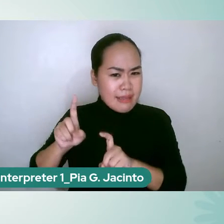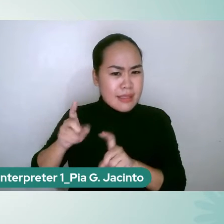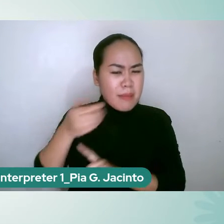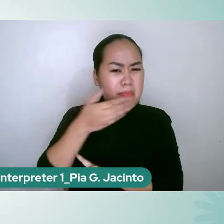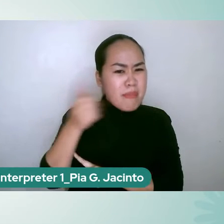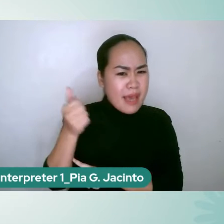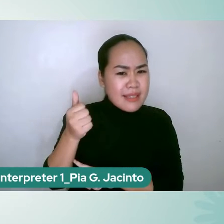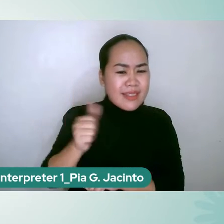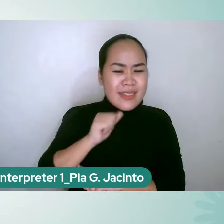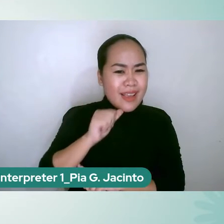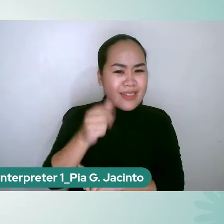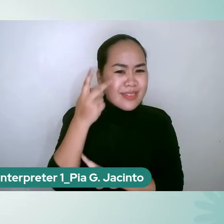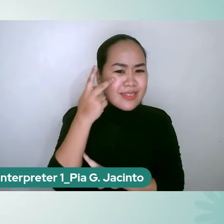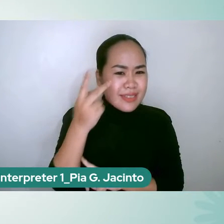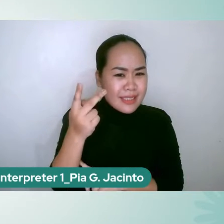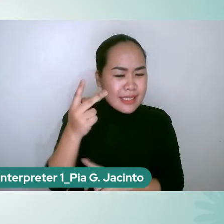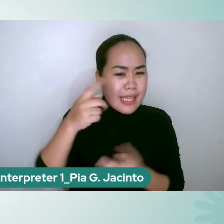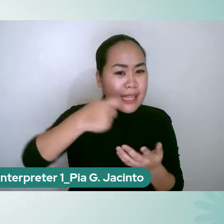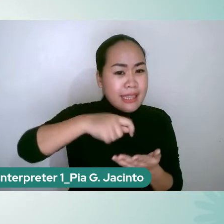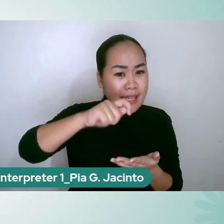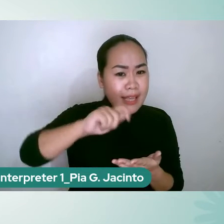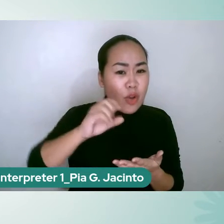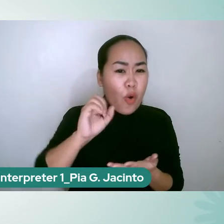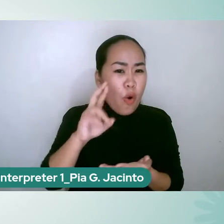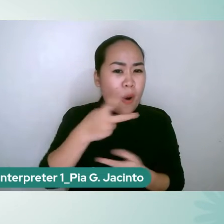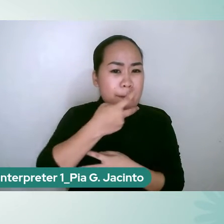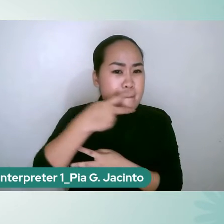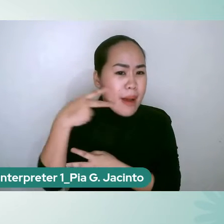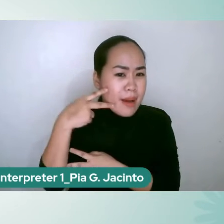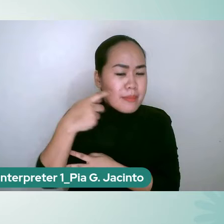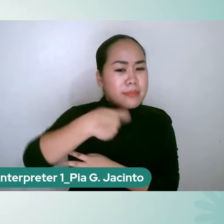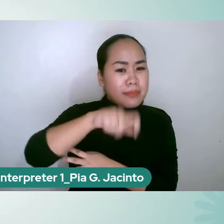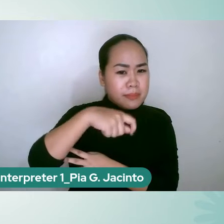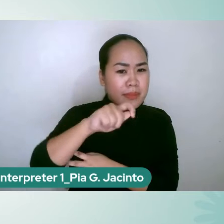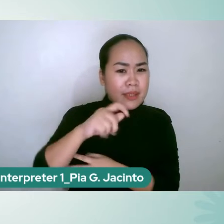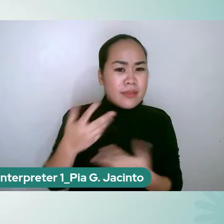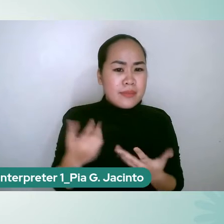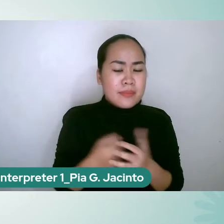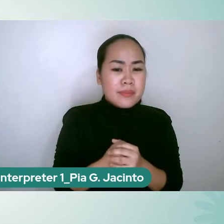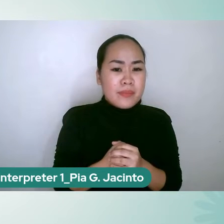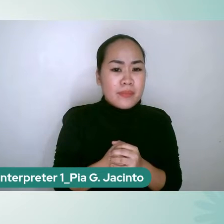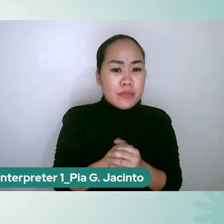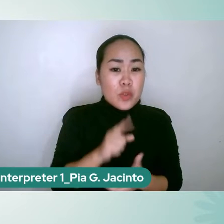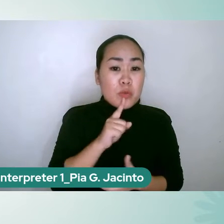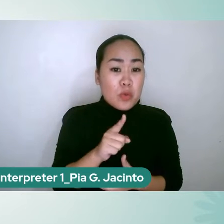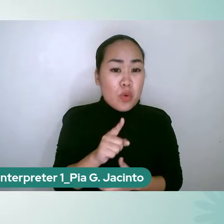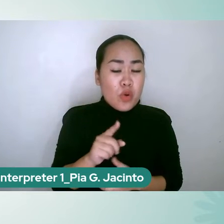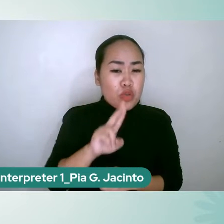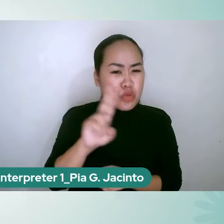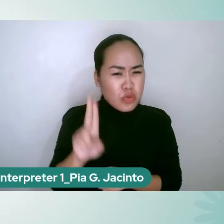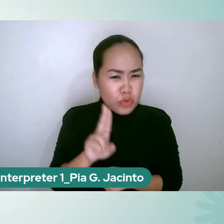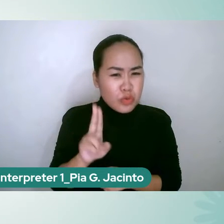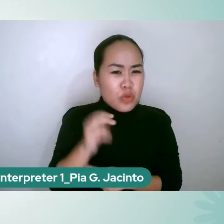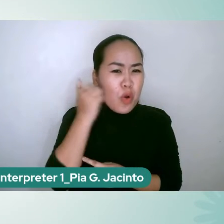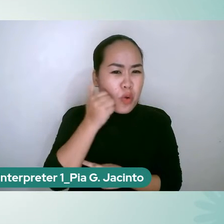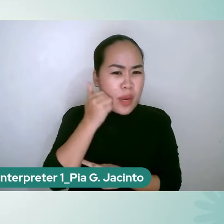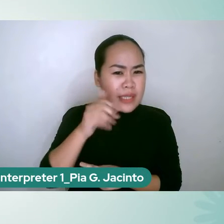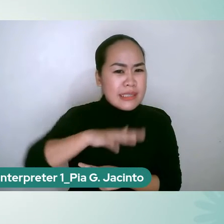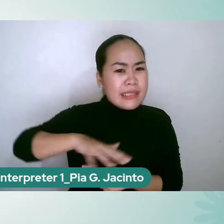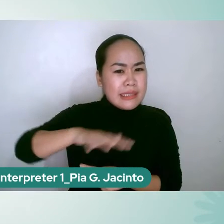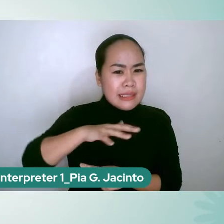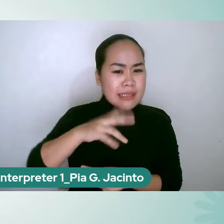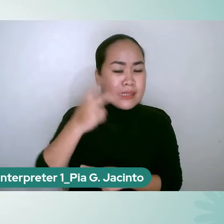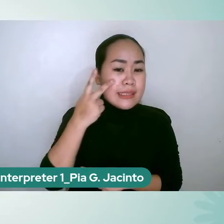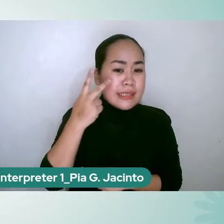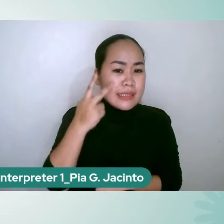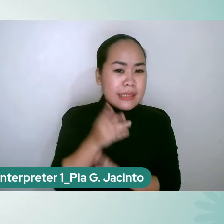inspection with acetic acid or VIA or even pap smear. Currently are the most commonly used method globally to detect